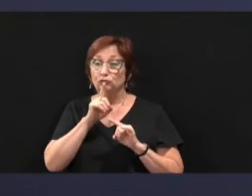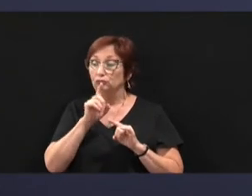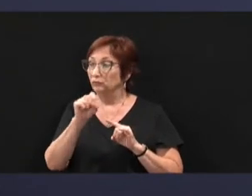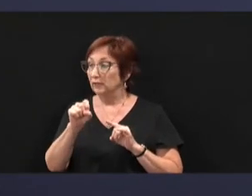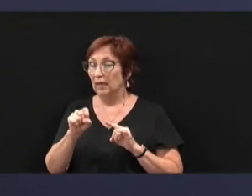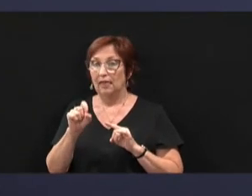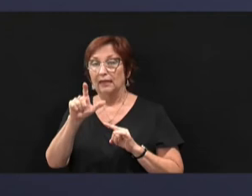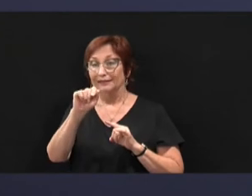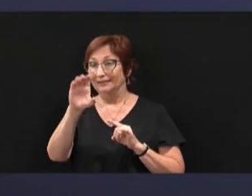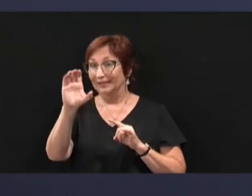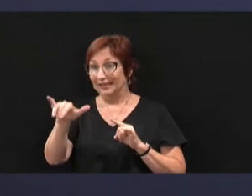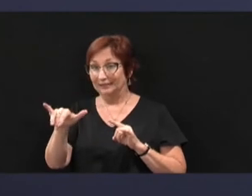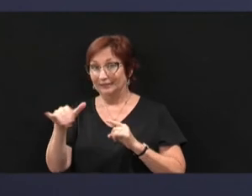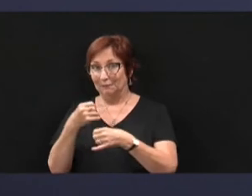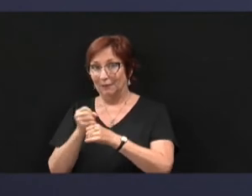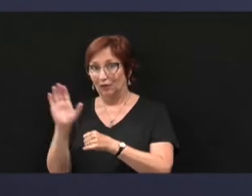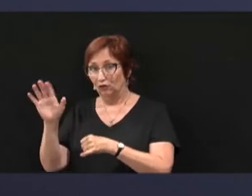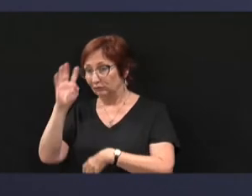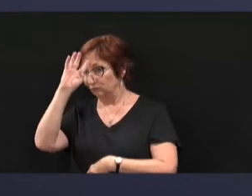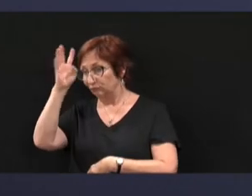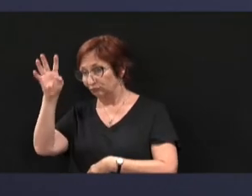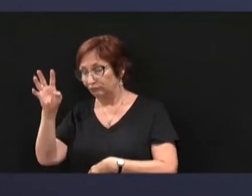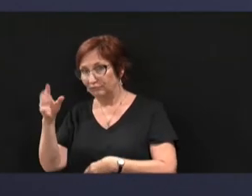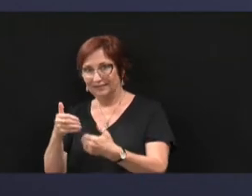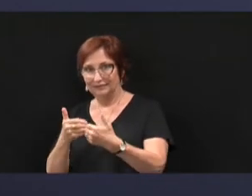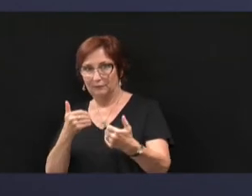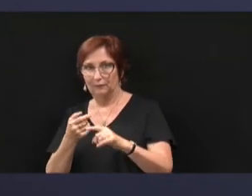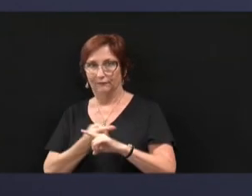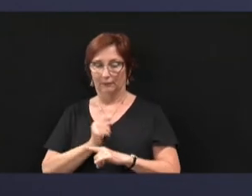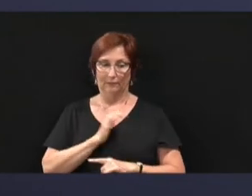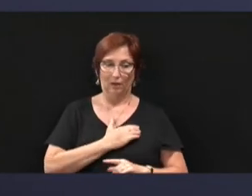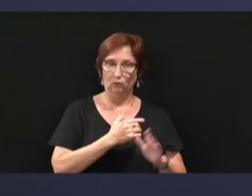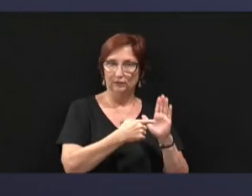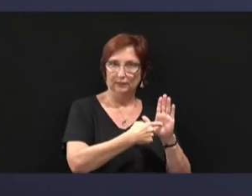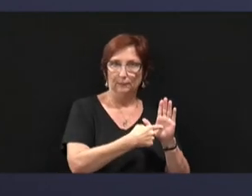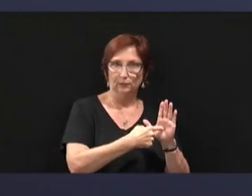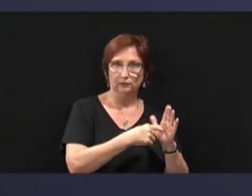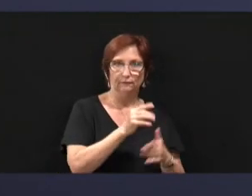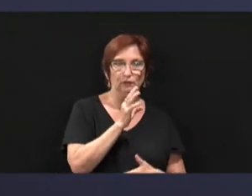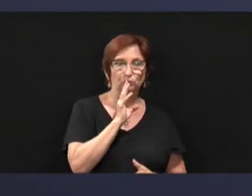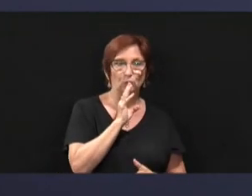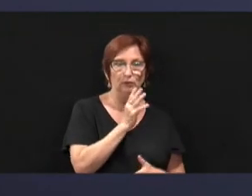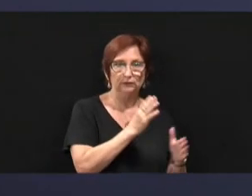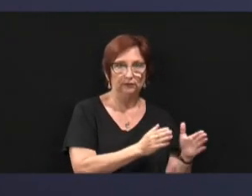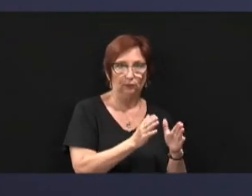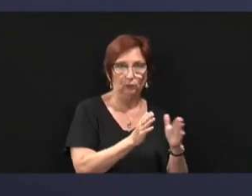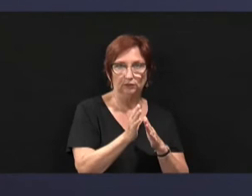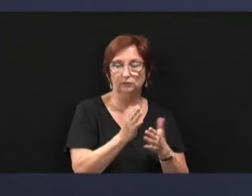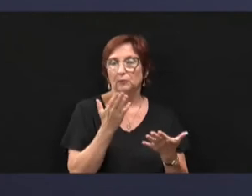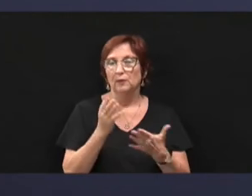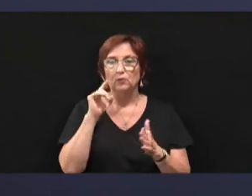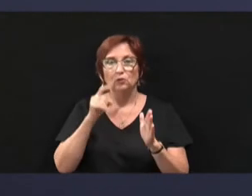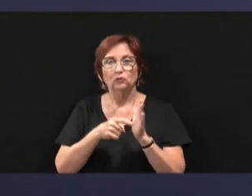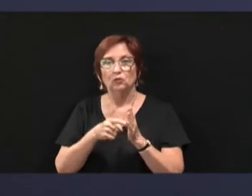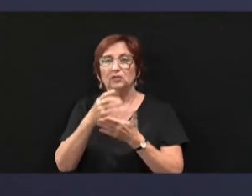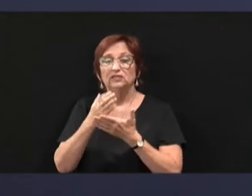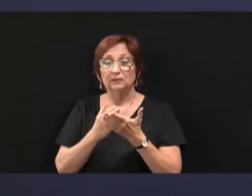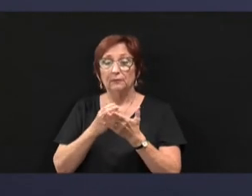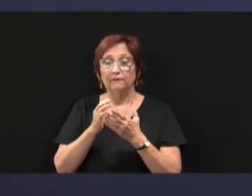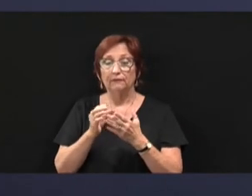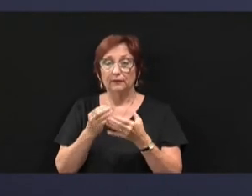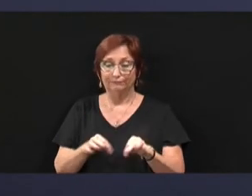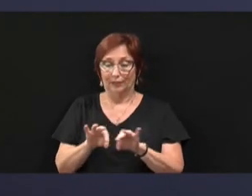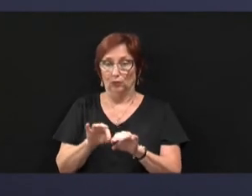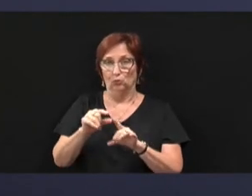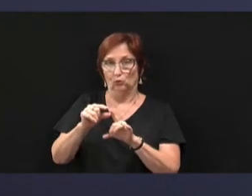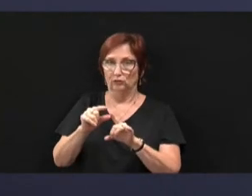made her keywords up totally separate from the sample scope and sequence. So you will notice that some of those are different. Since